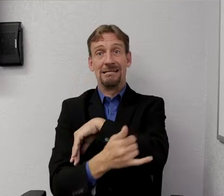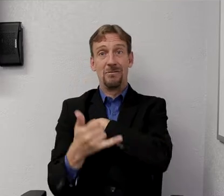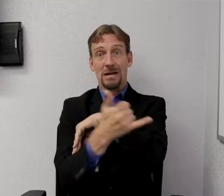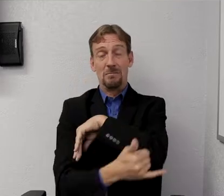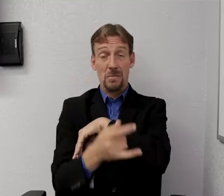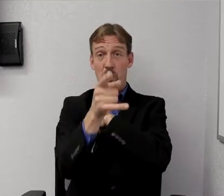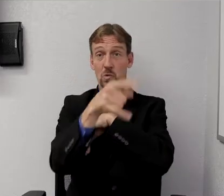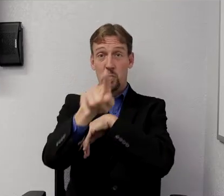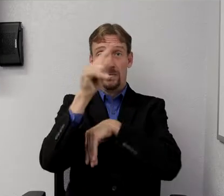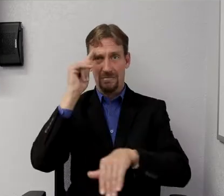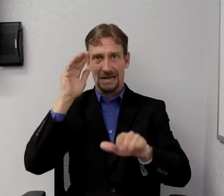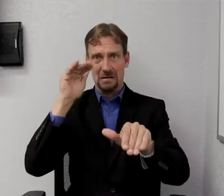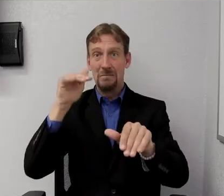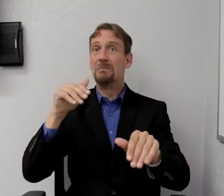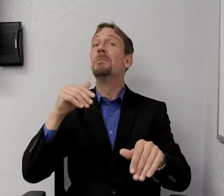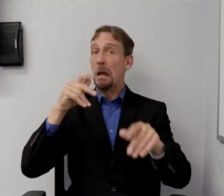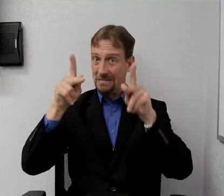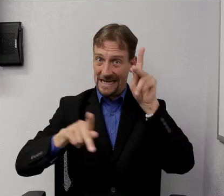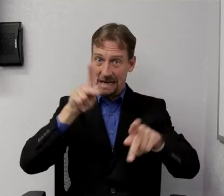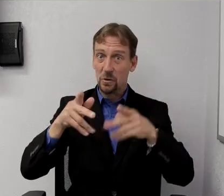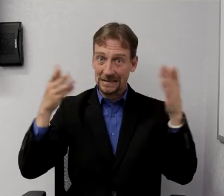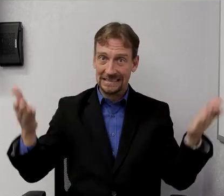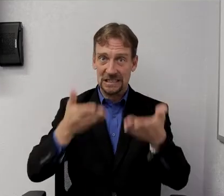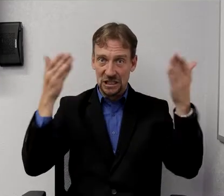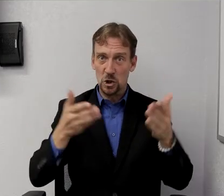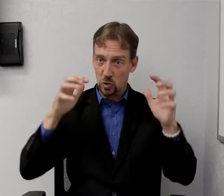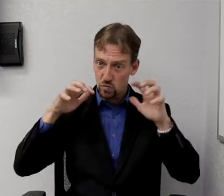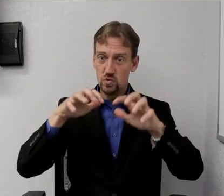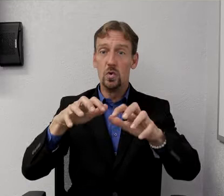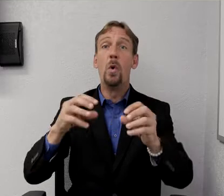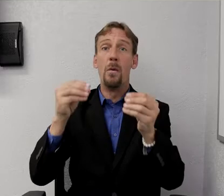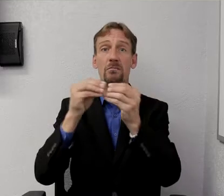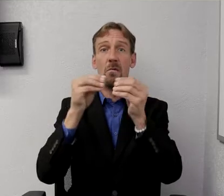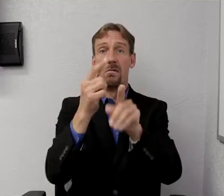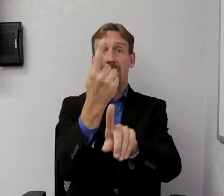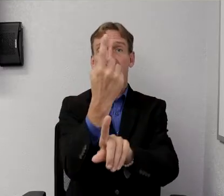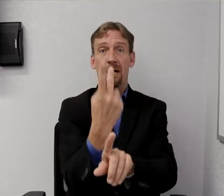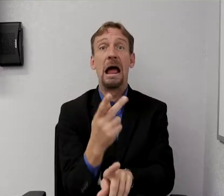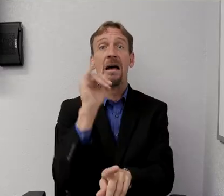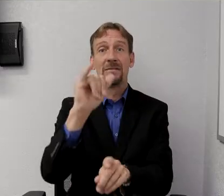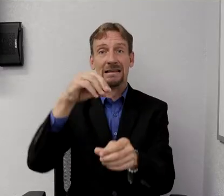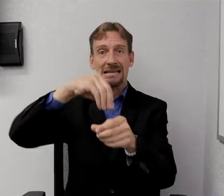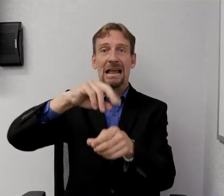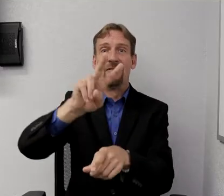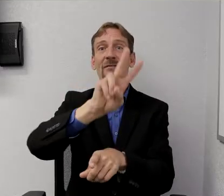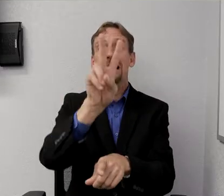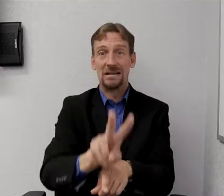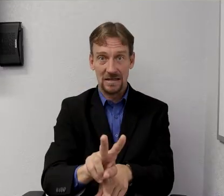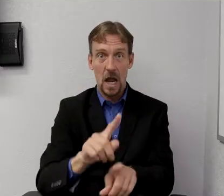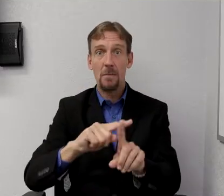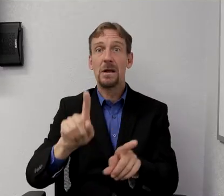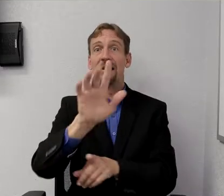might expect, just because of population density, that more than half of those cases are in Visalia. In